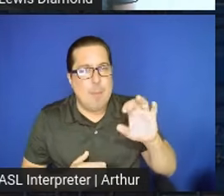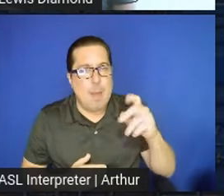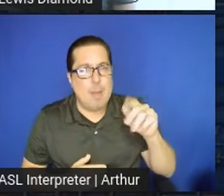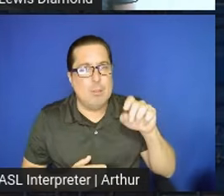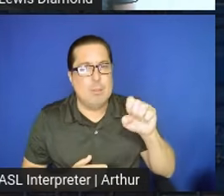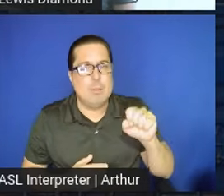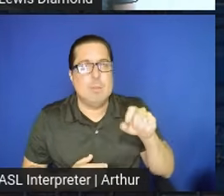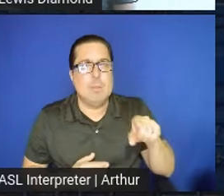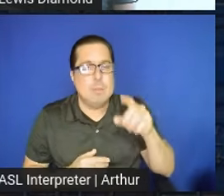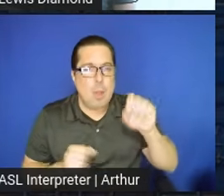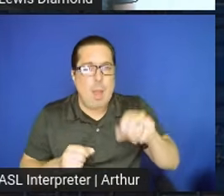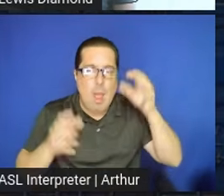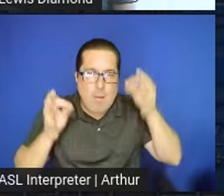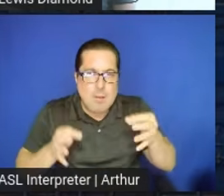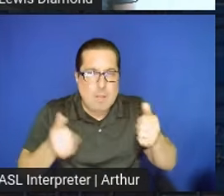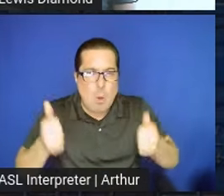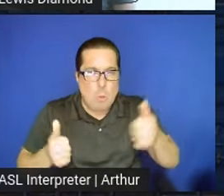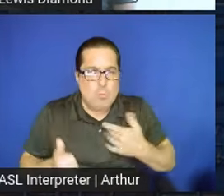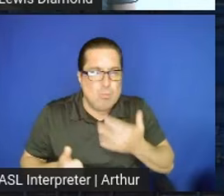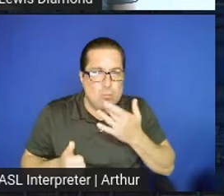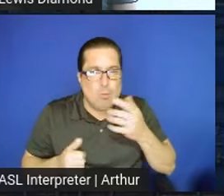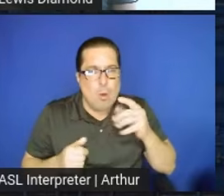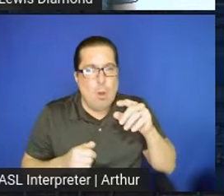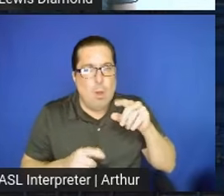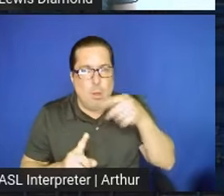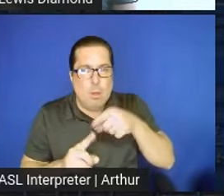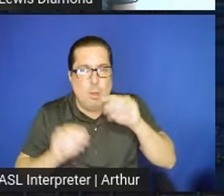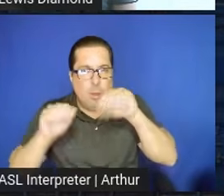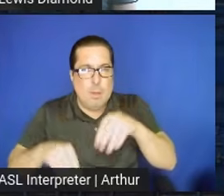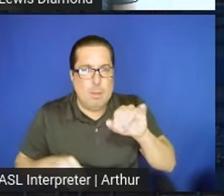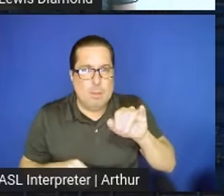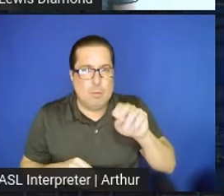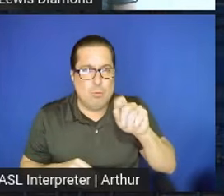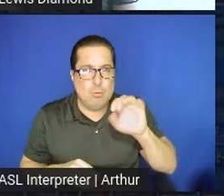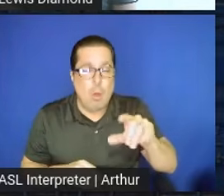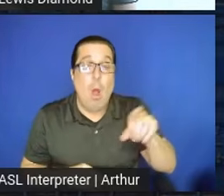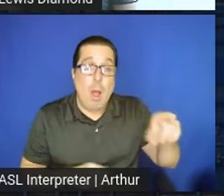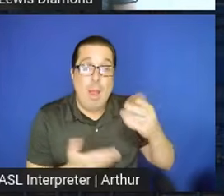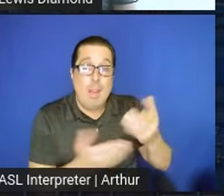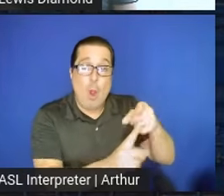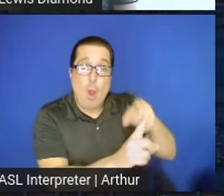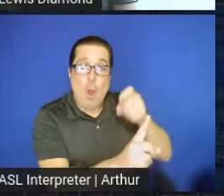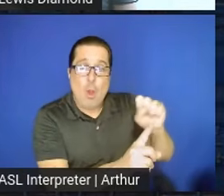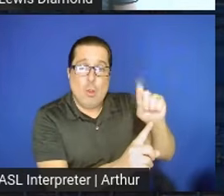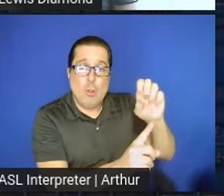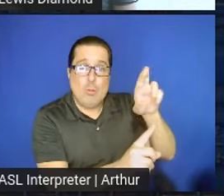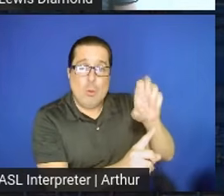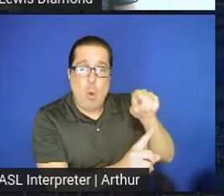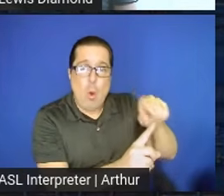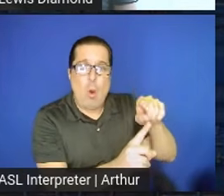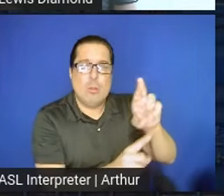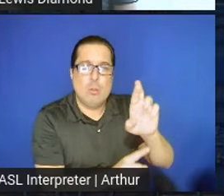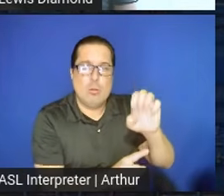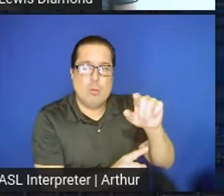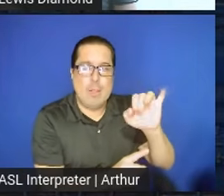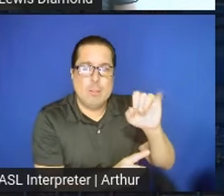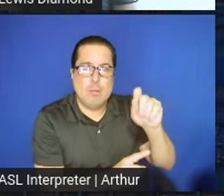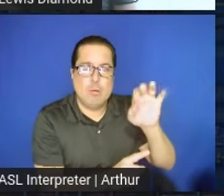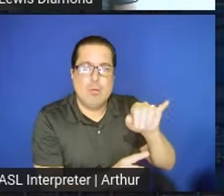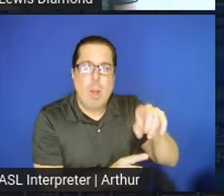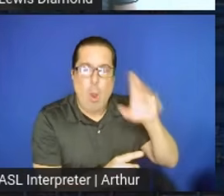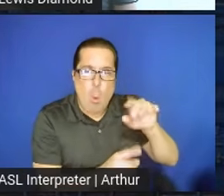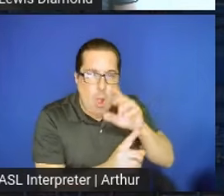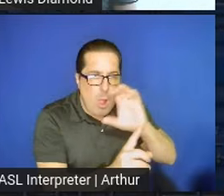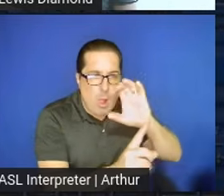install. So here we're using source registry, which means it's going to fetch from ECR the current list